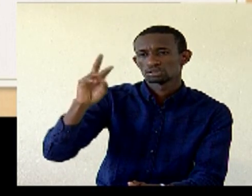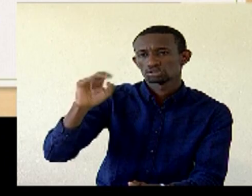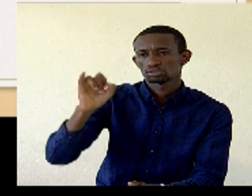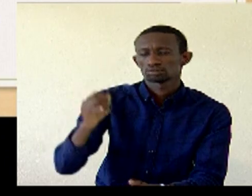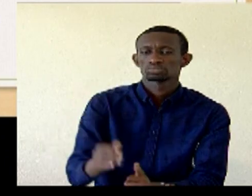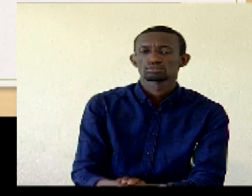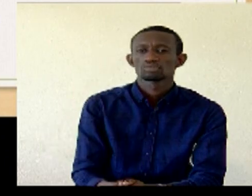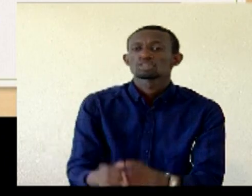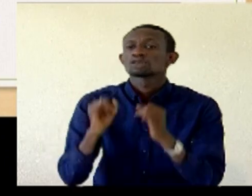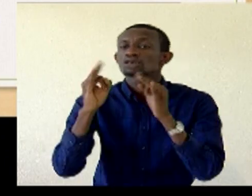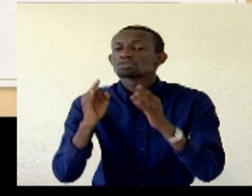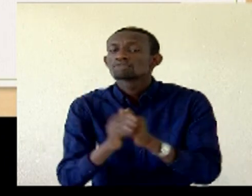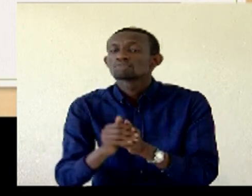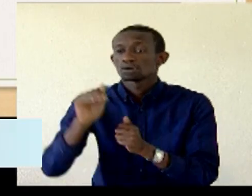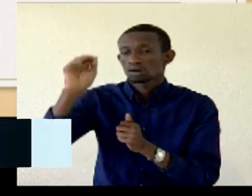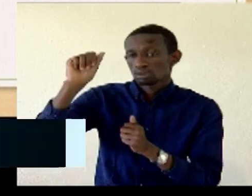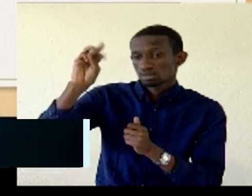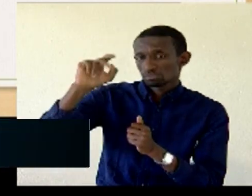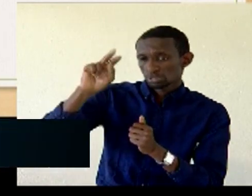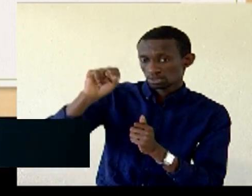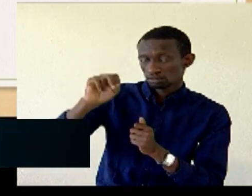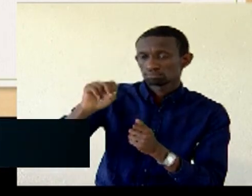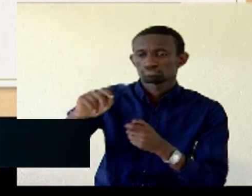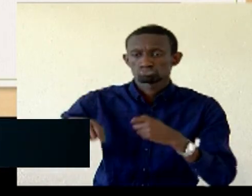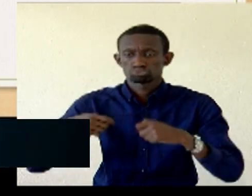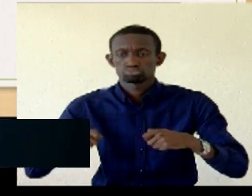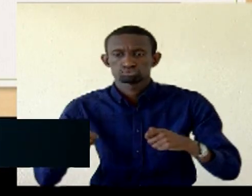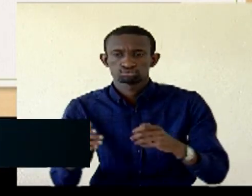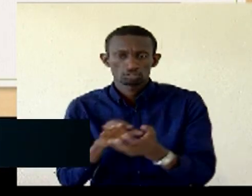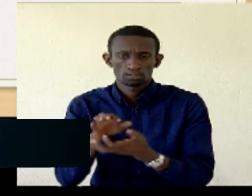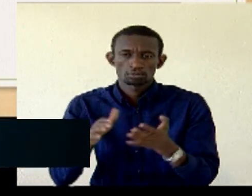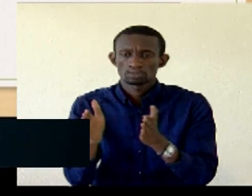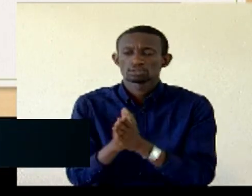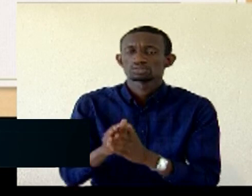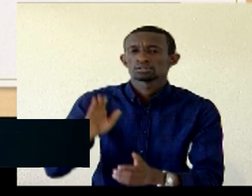bromine. So this is an example of the amide. If you have,